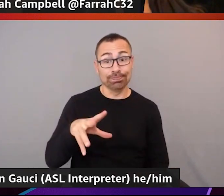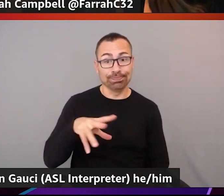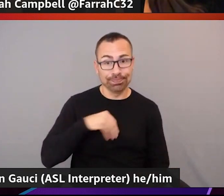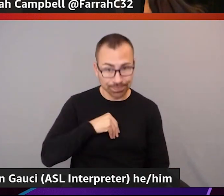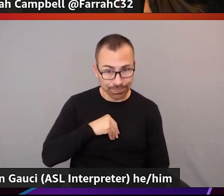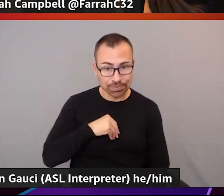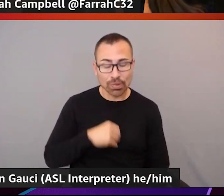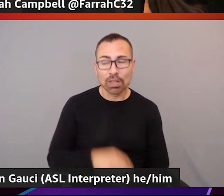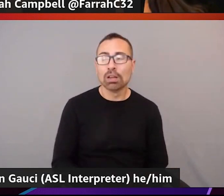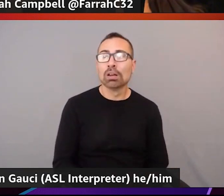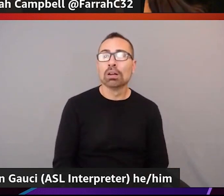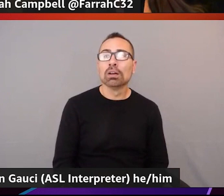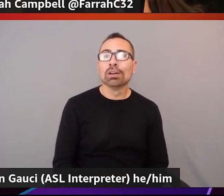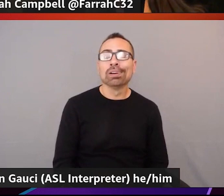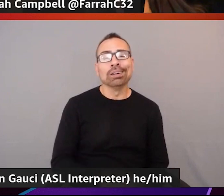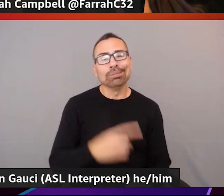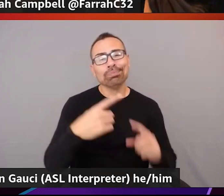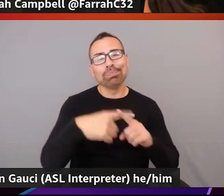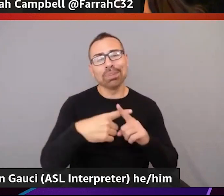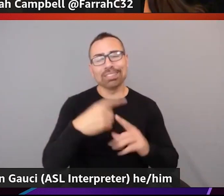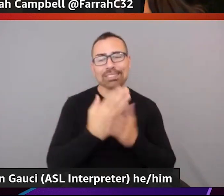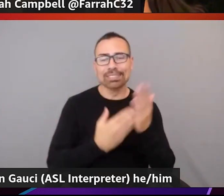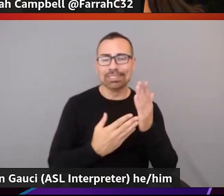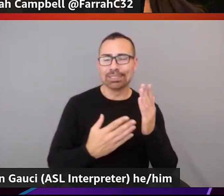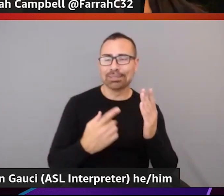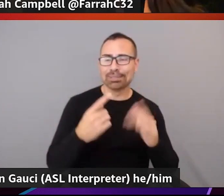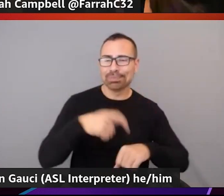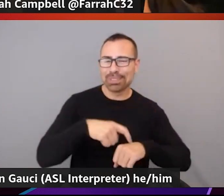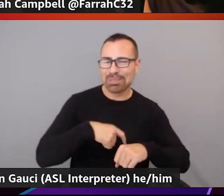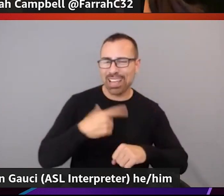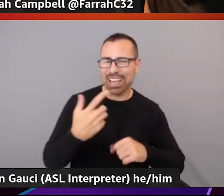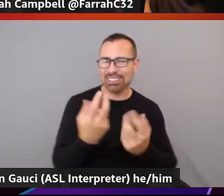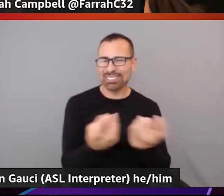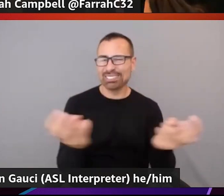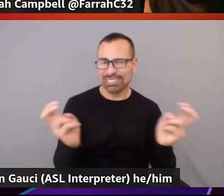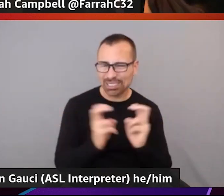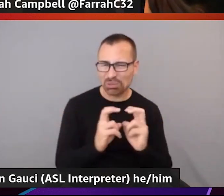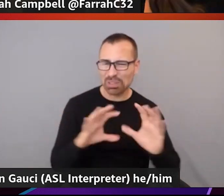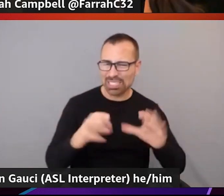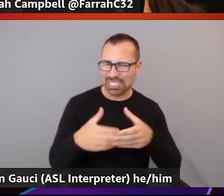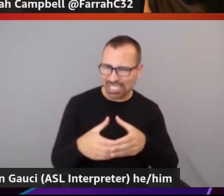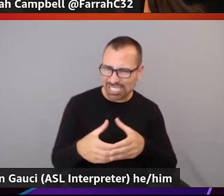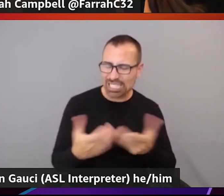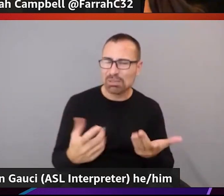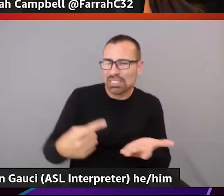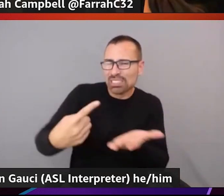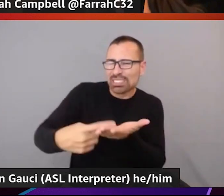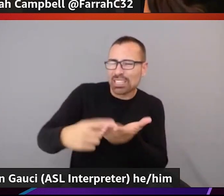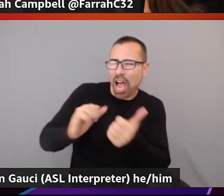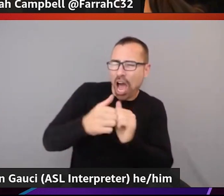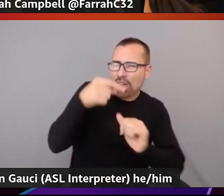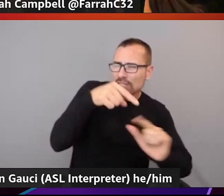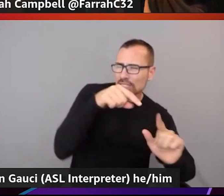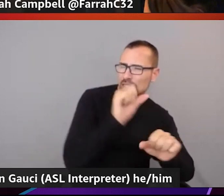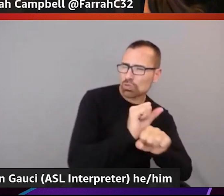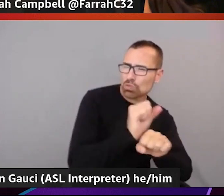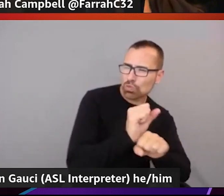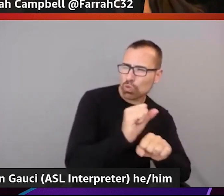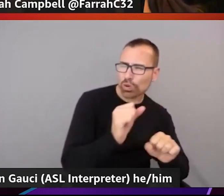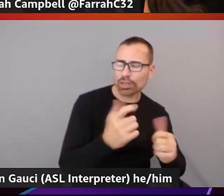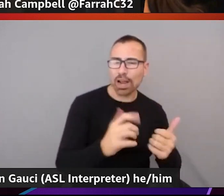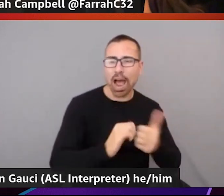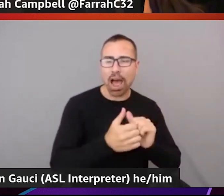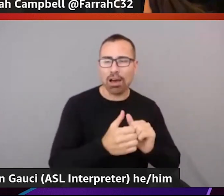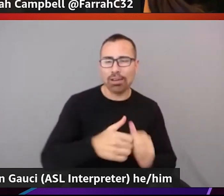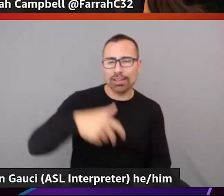there are times where I'll sit with teams and kind of explain the internals, like, how does this exactly work? How does for example, the Lambda service